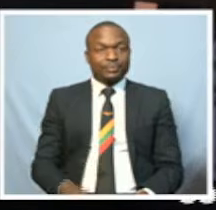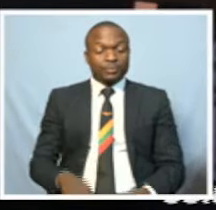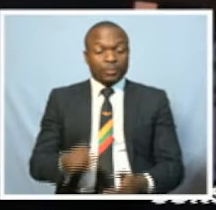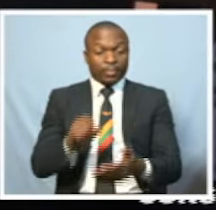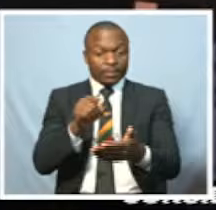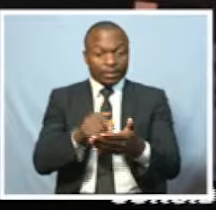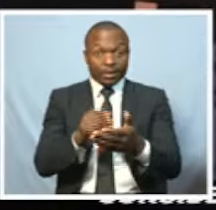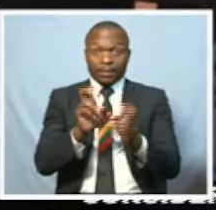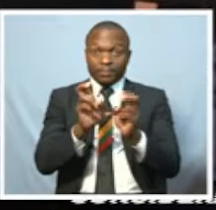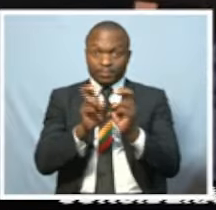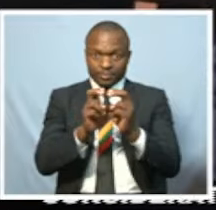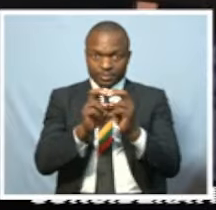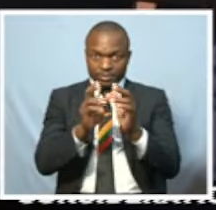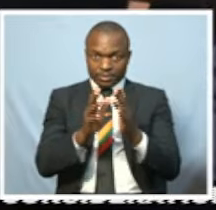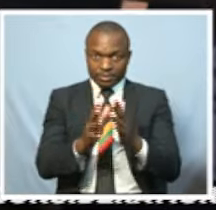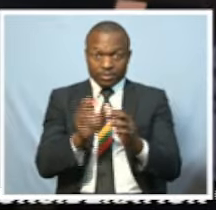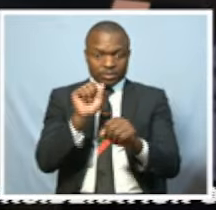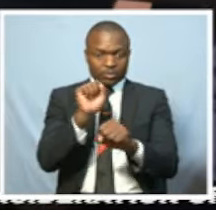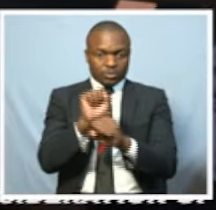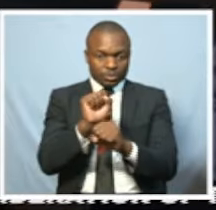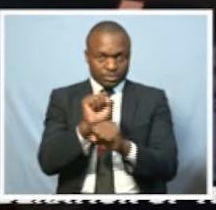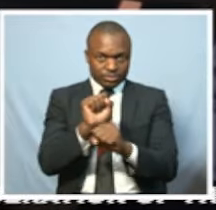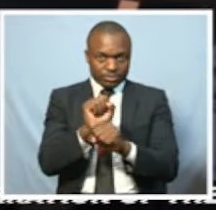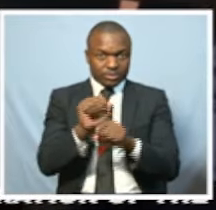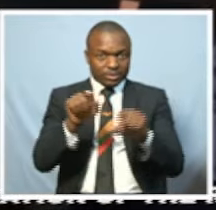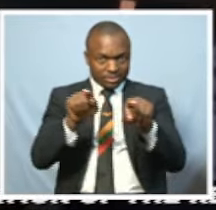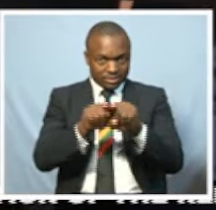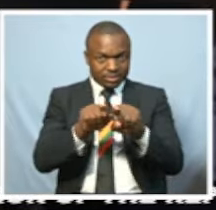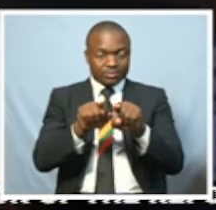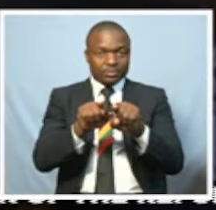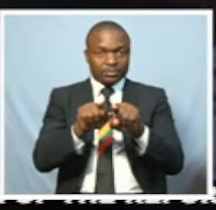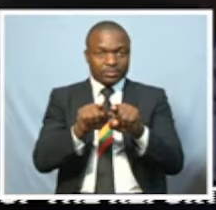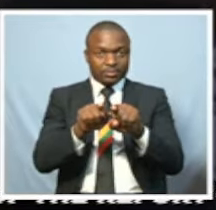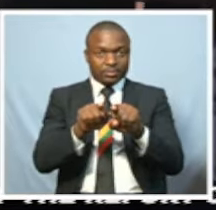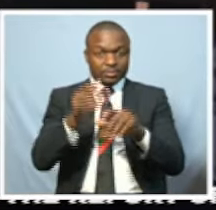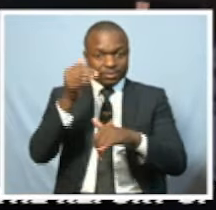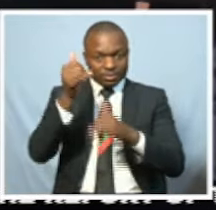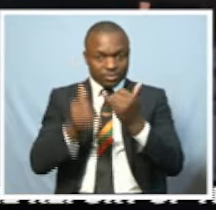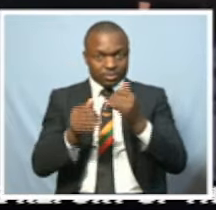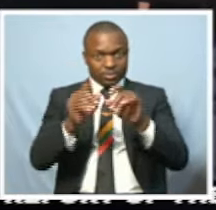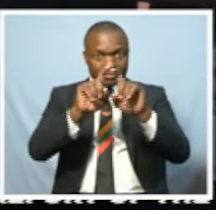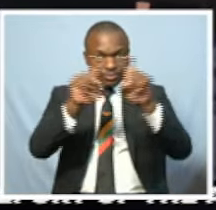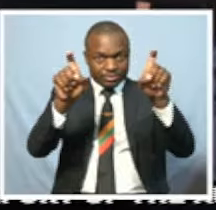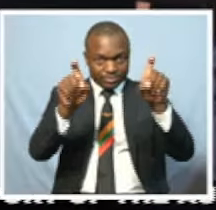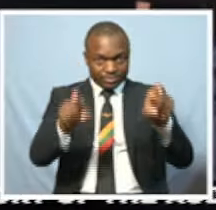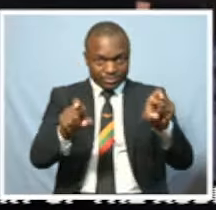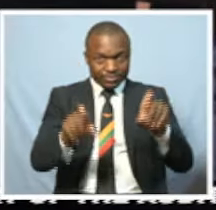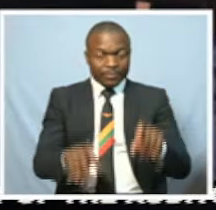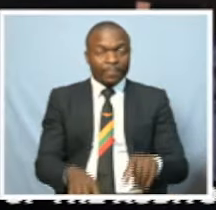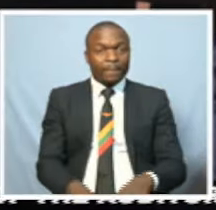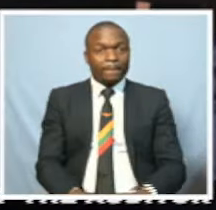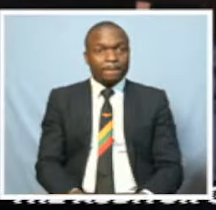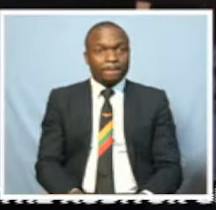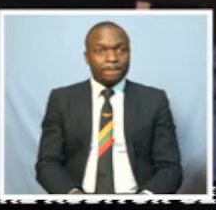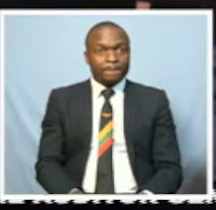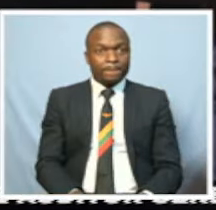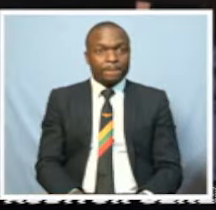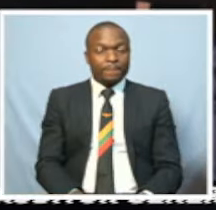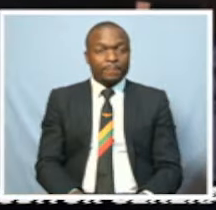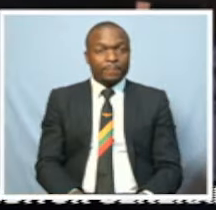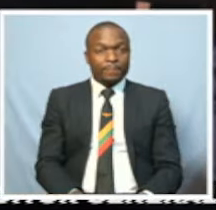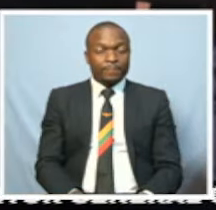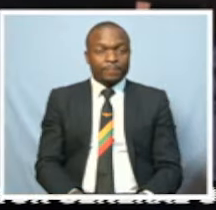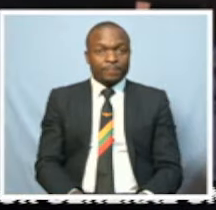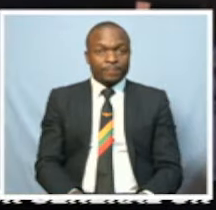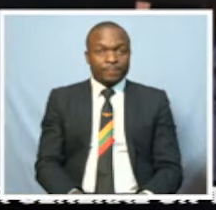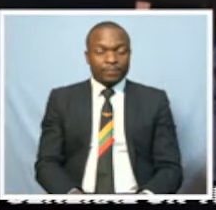This contractor, the scope of works on the same completion certificate is superstructure,